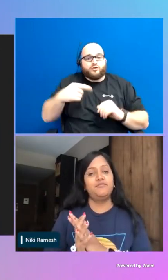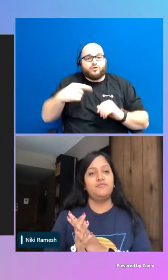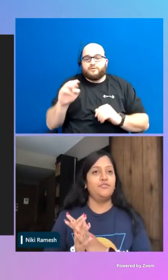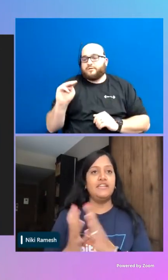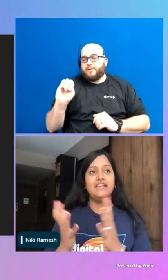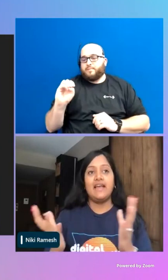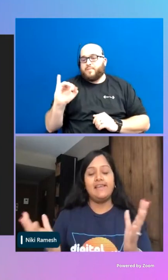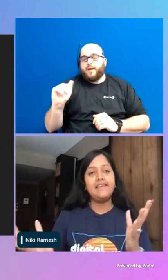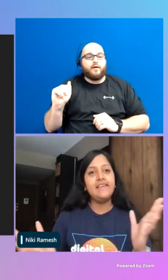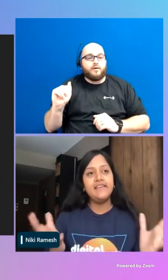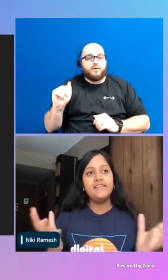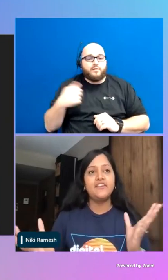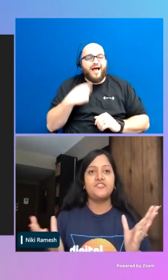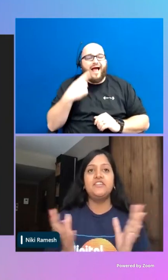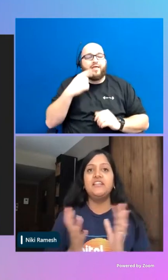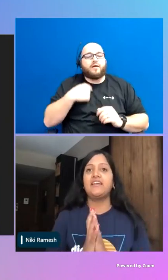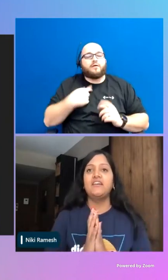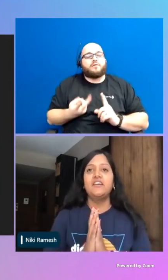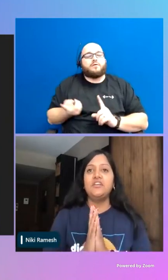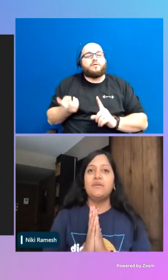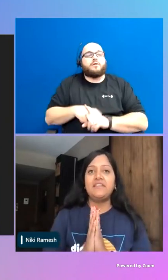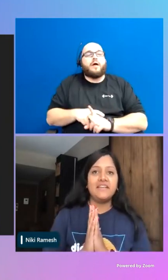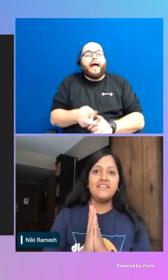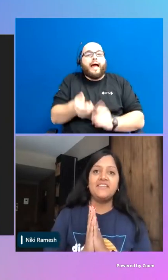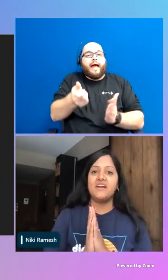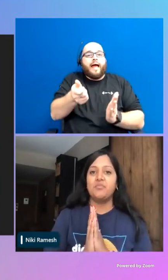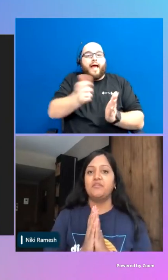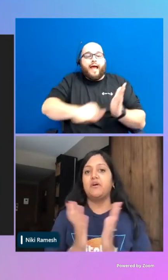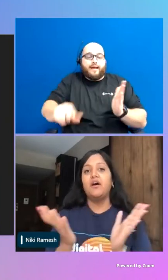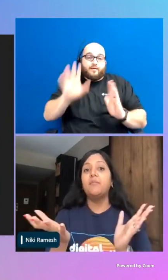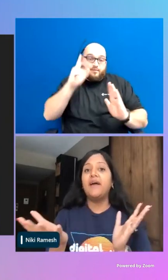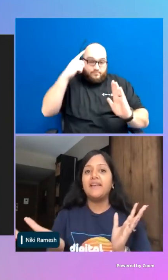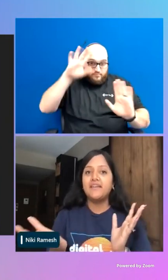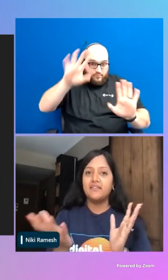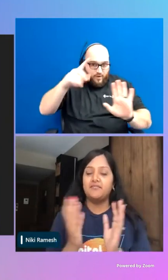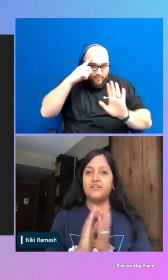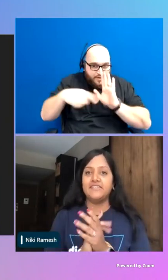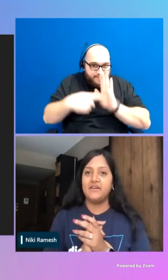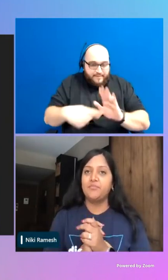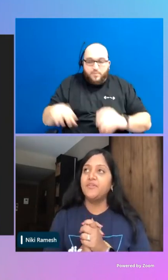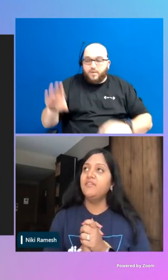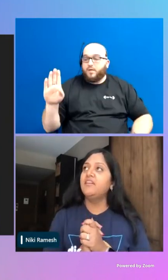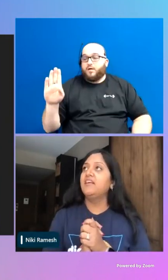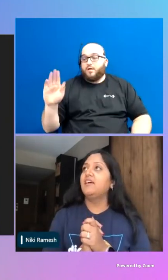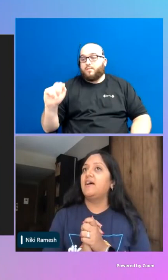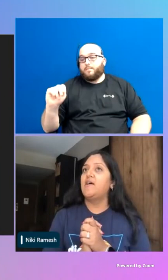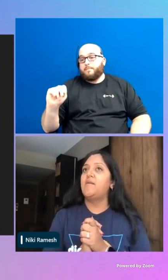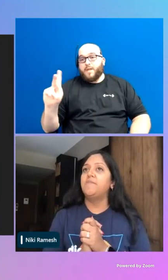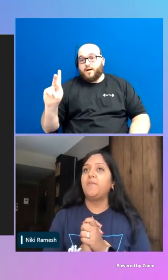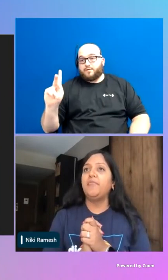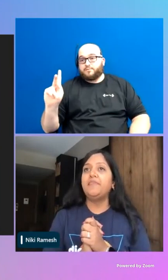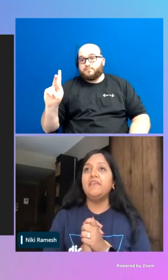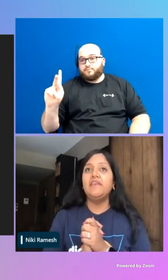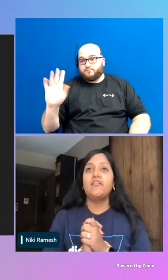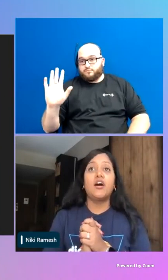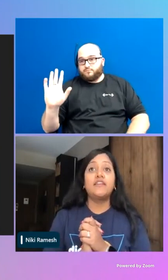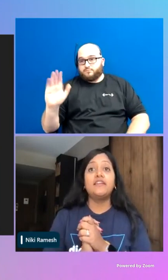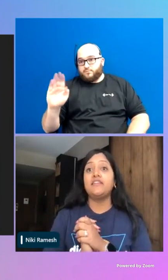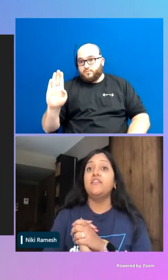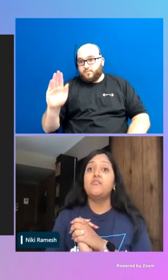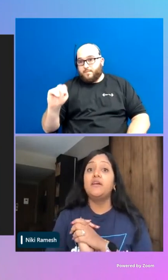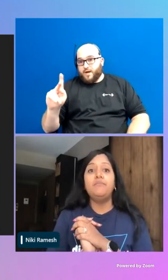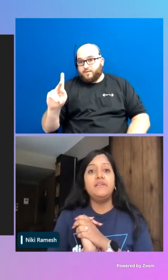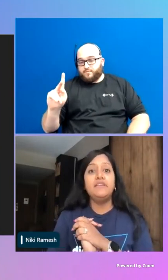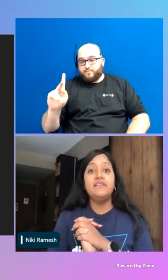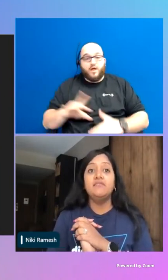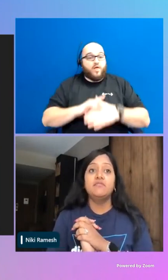applies really in any industry. Like you might take the example of a bank, for example. The content